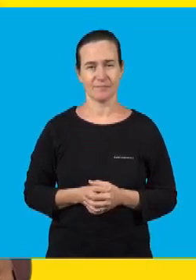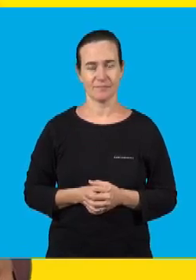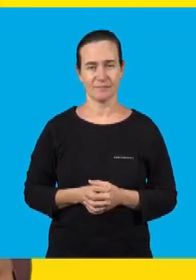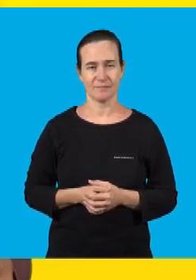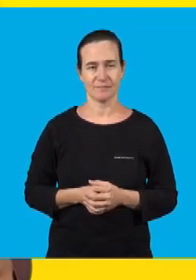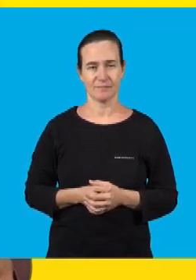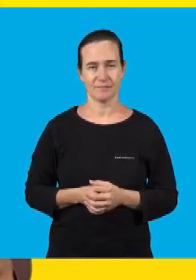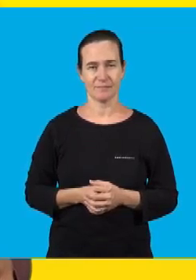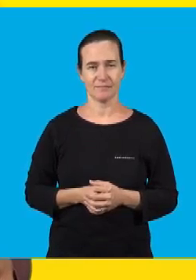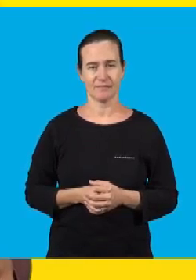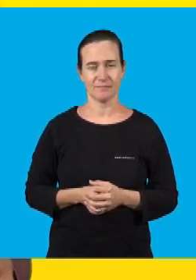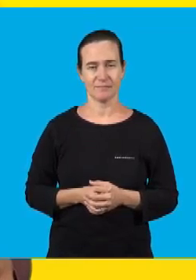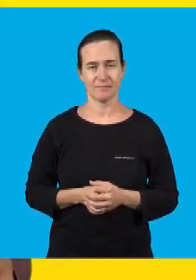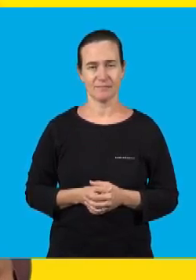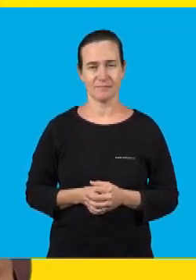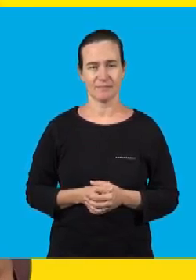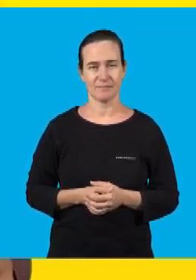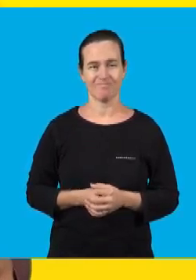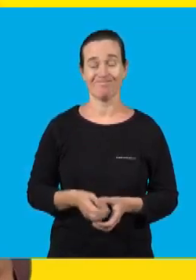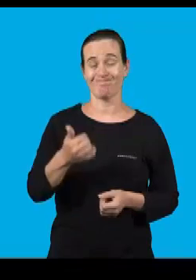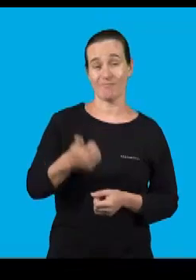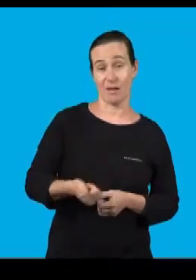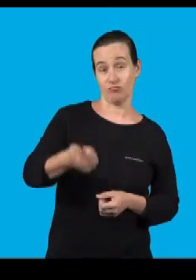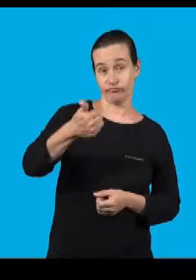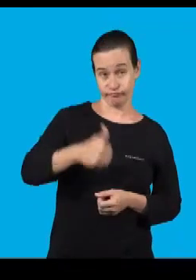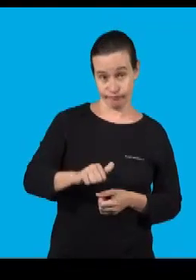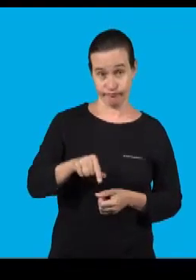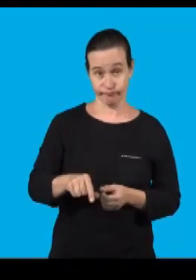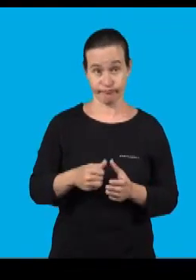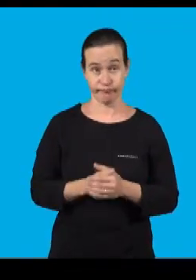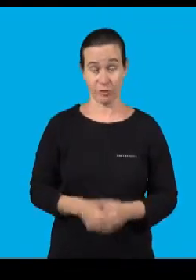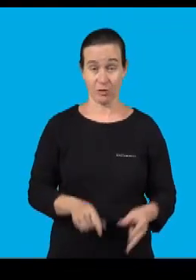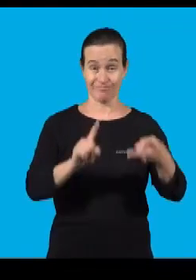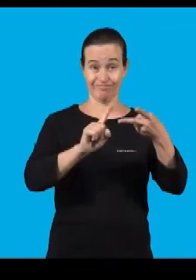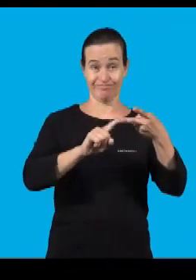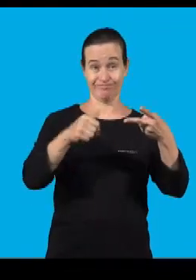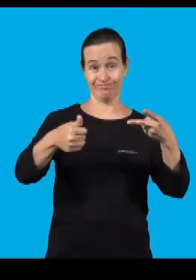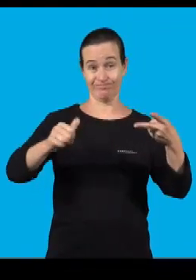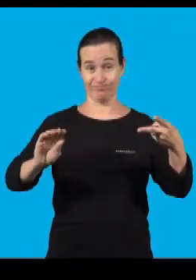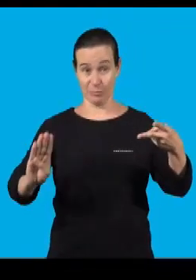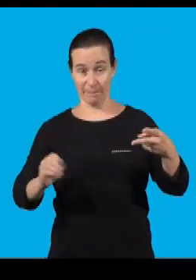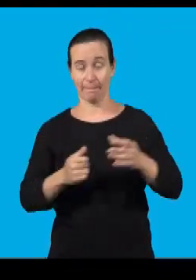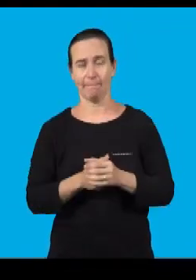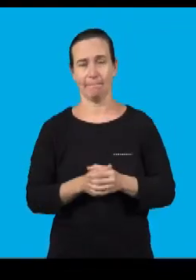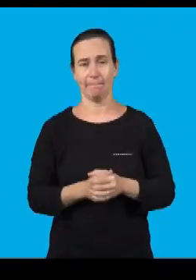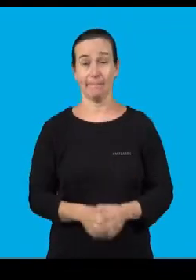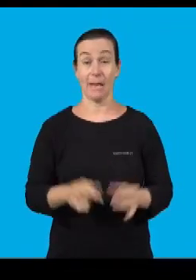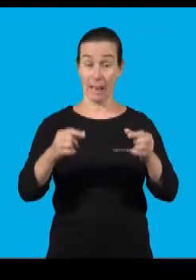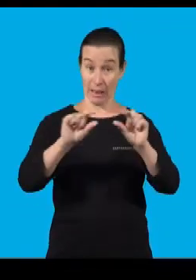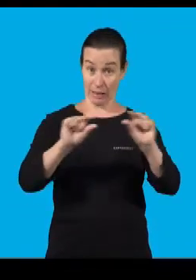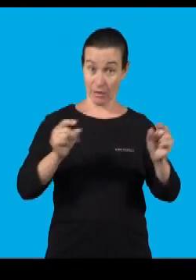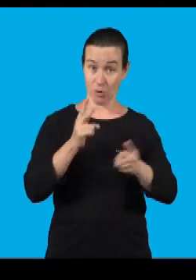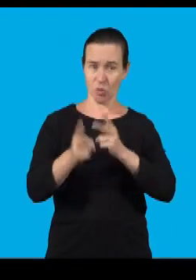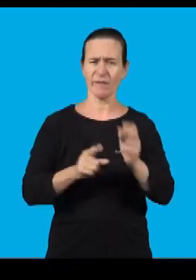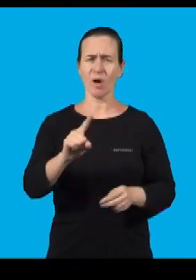okay? Let's move on to our next question. Refer to line 12 again.